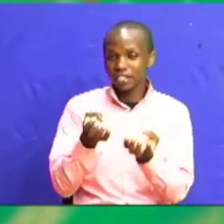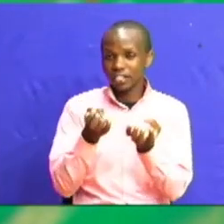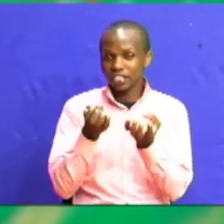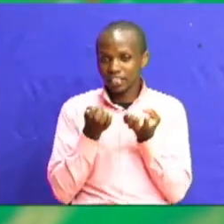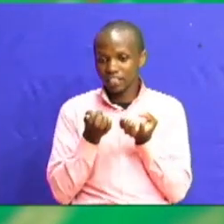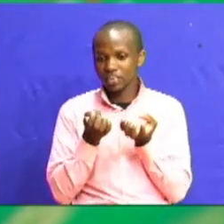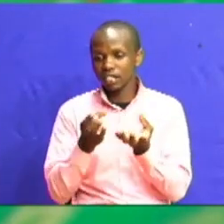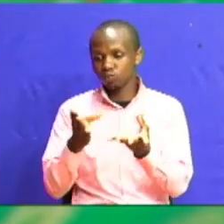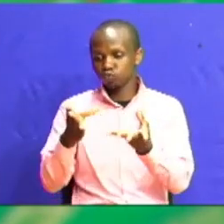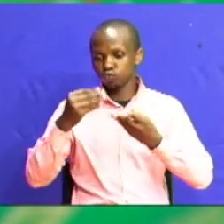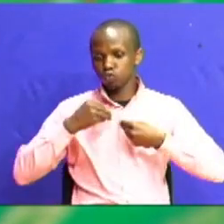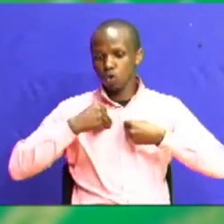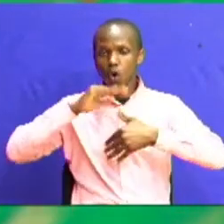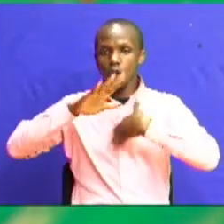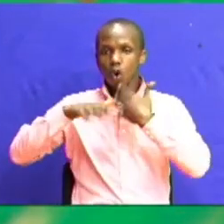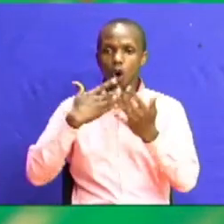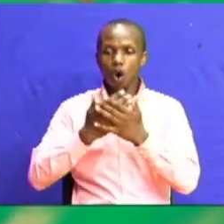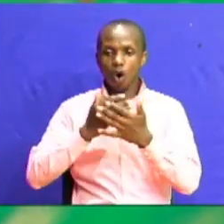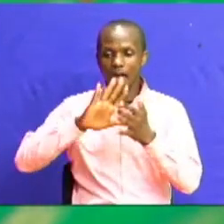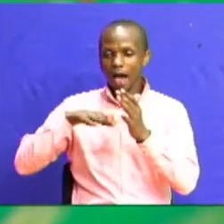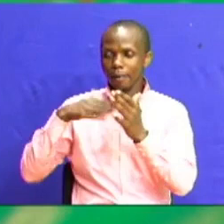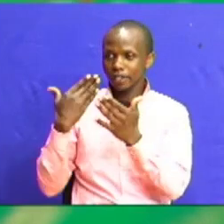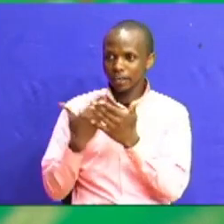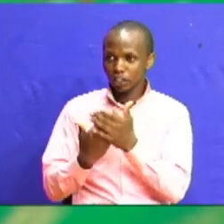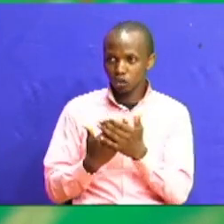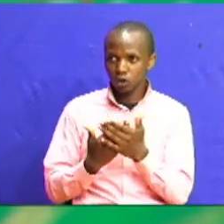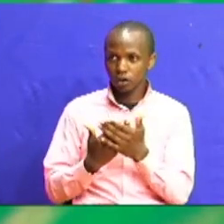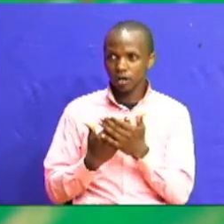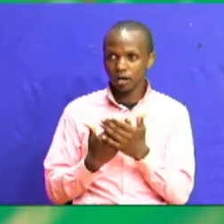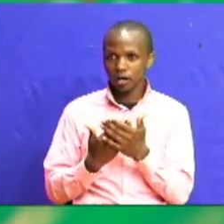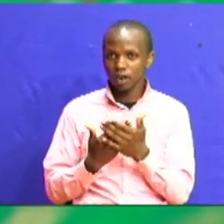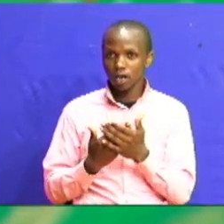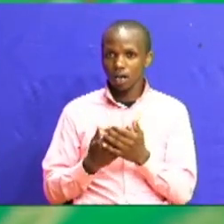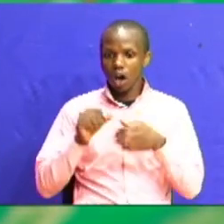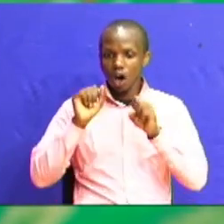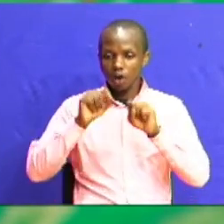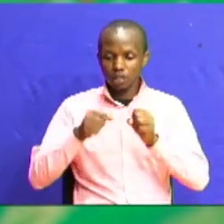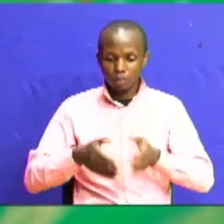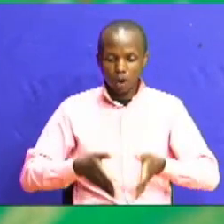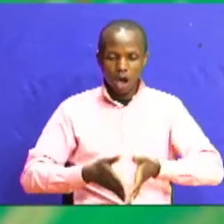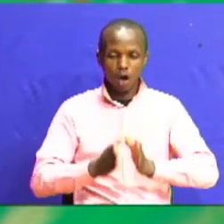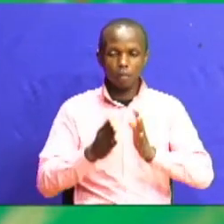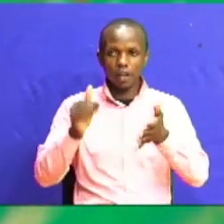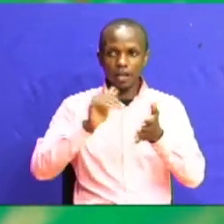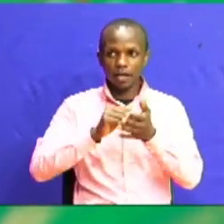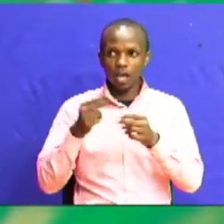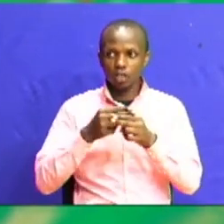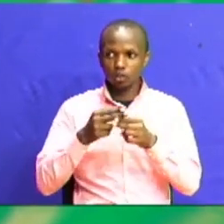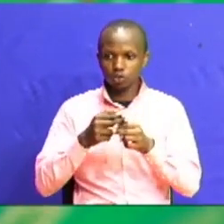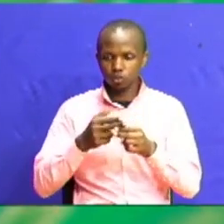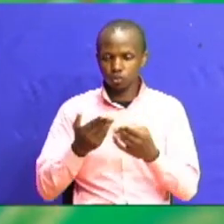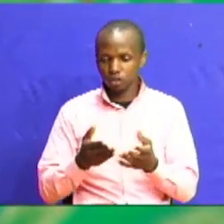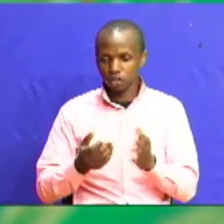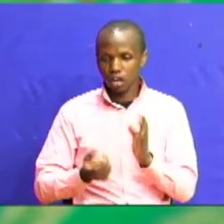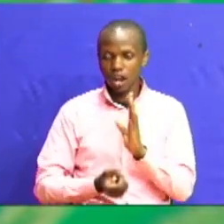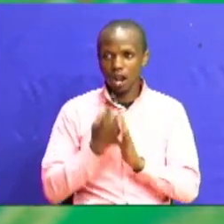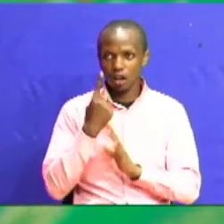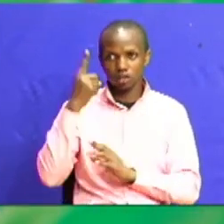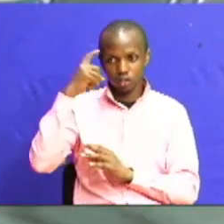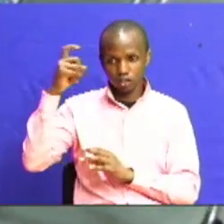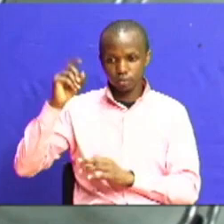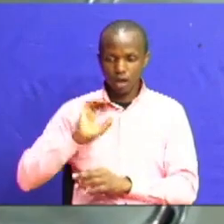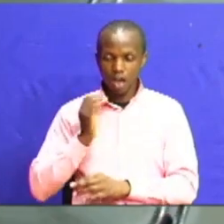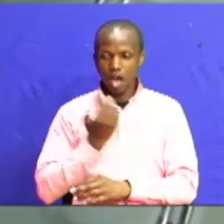we need to receive all the applications, and it will open up once as soon as we launch Ndoto Zetu